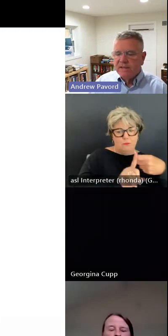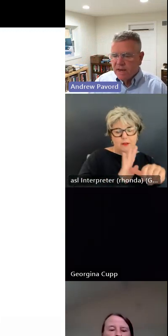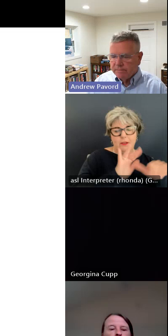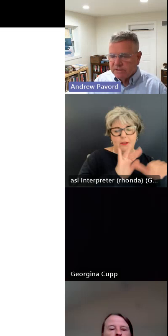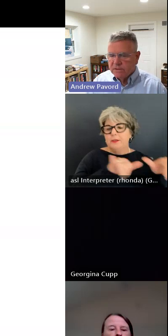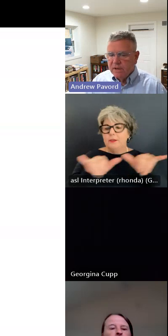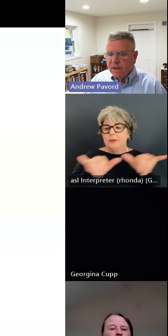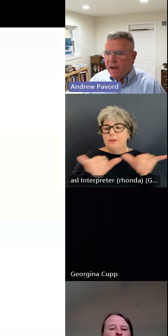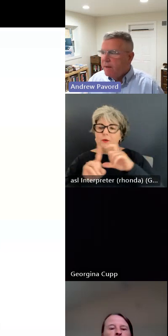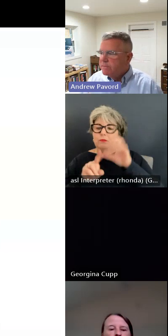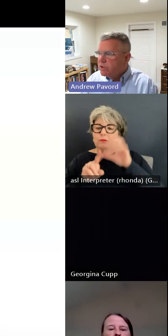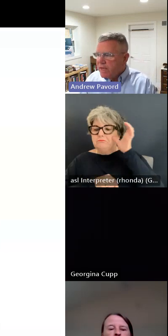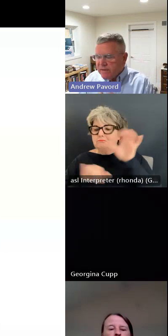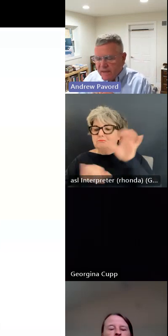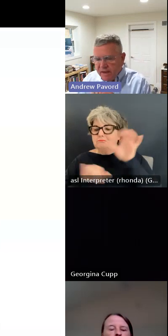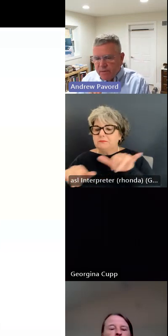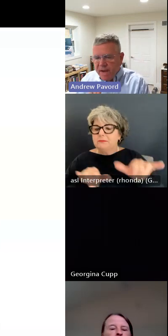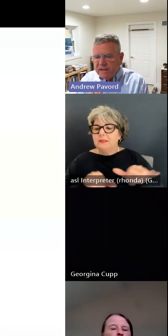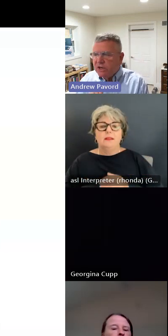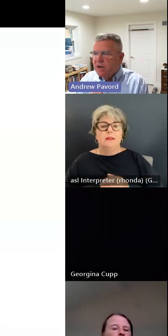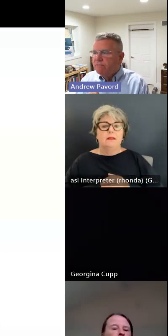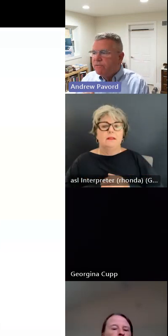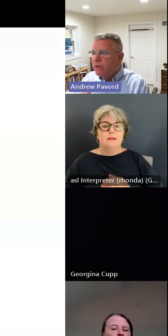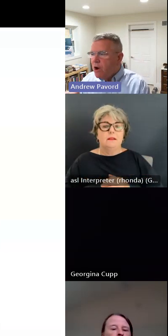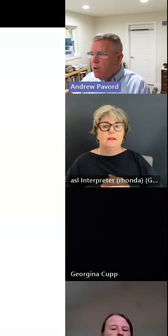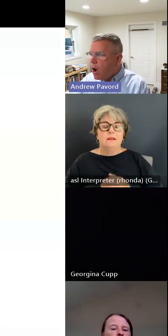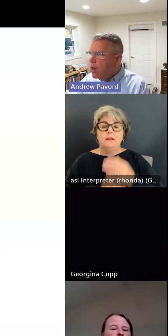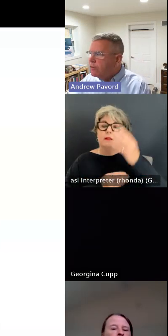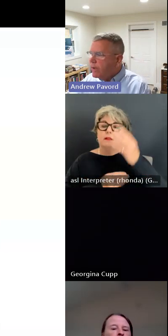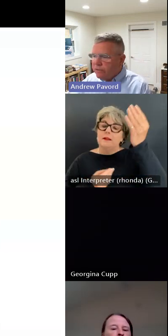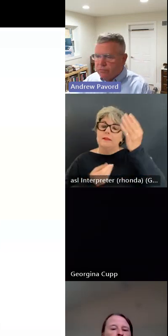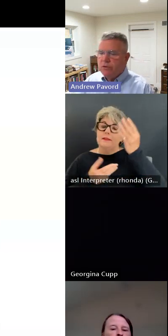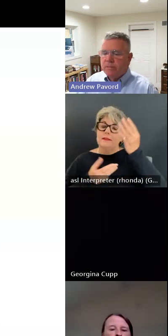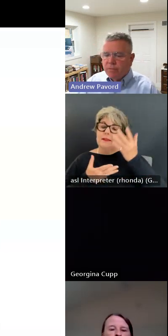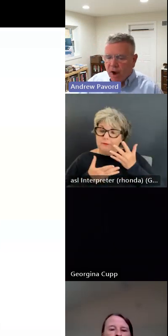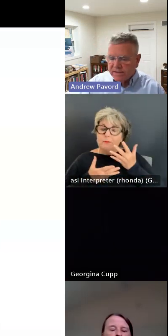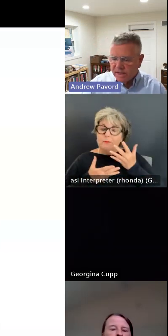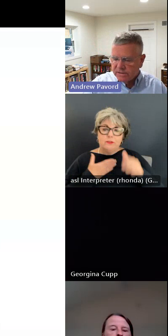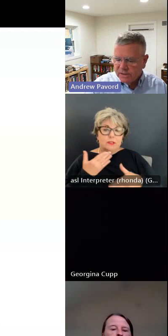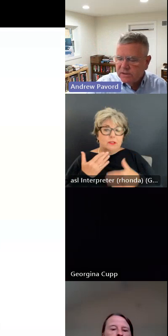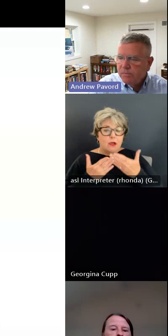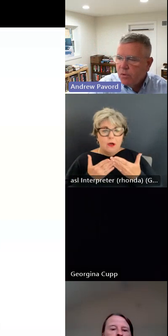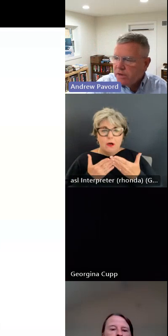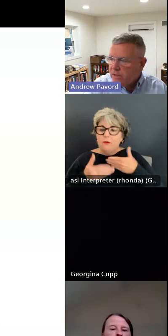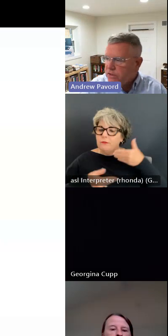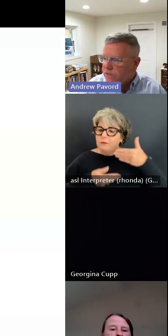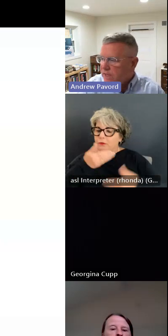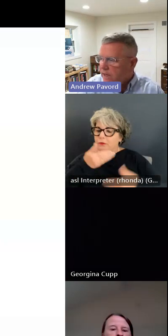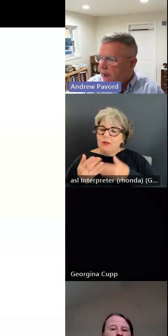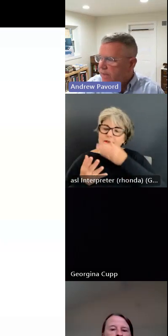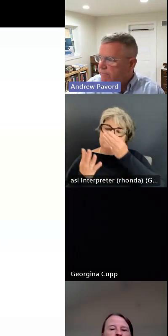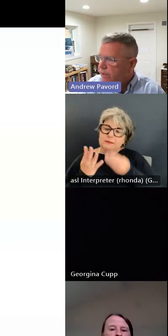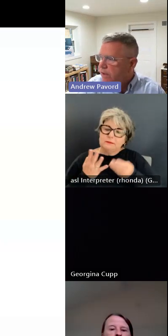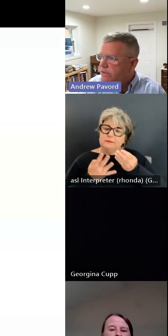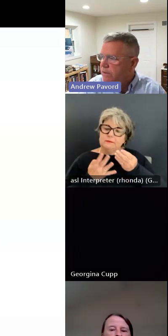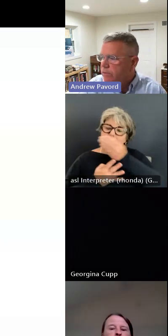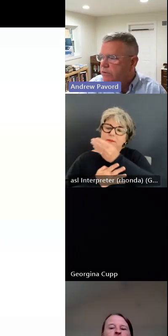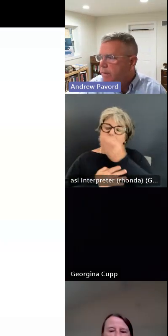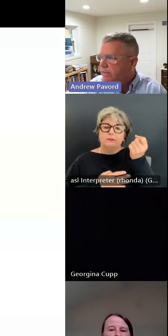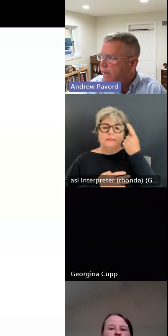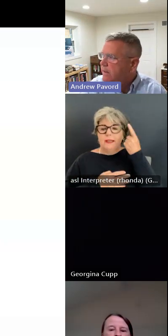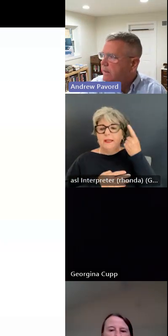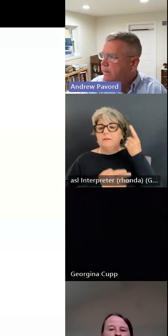and concepts. So that the information can flow all the way through the process. And it's important to understand how that